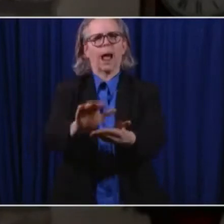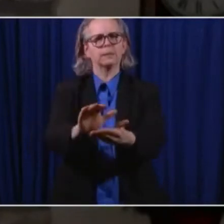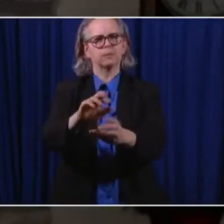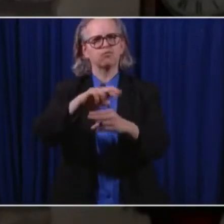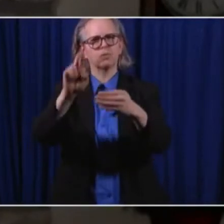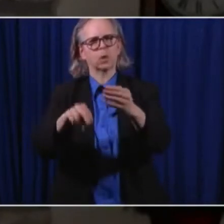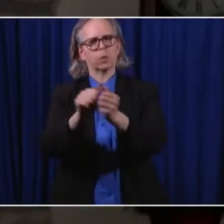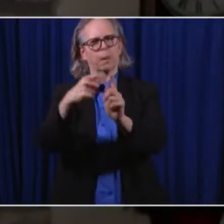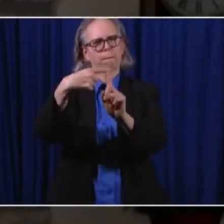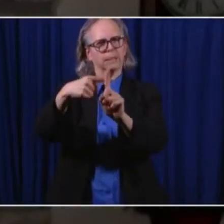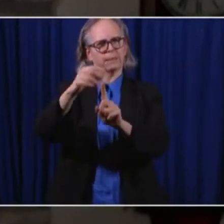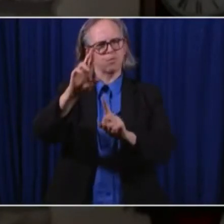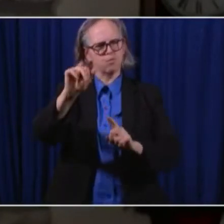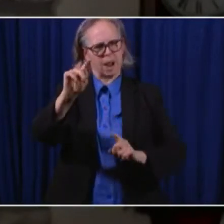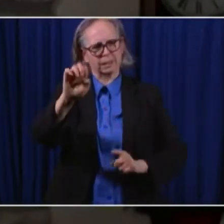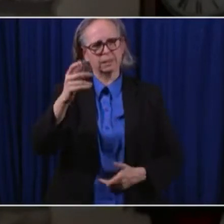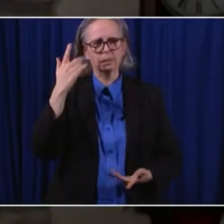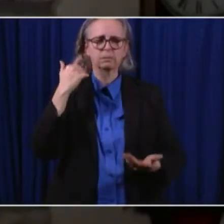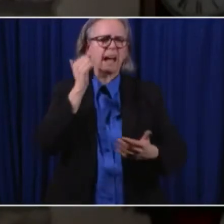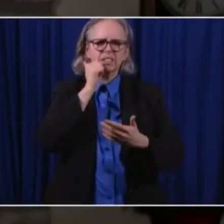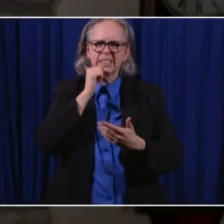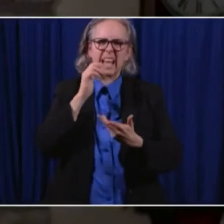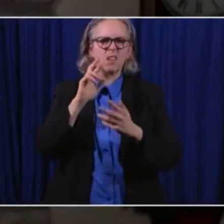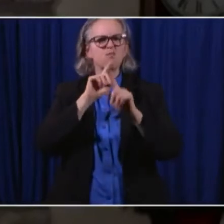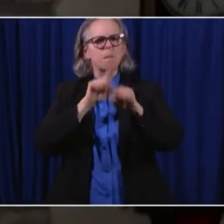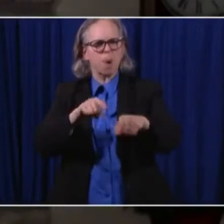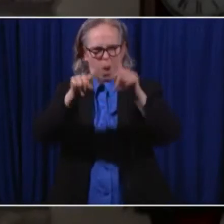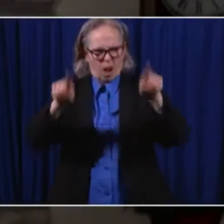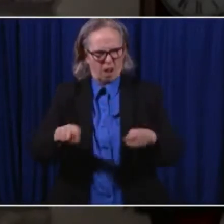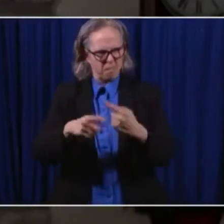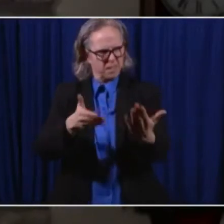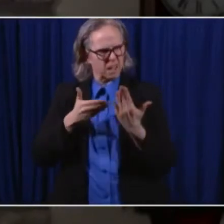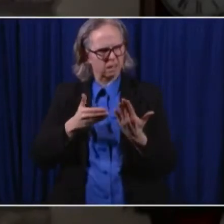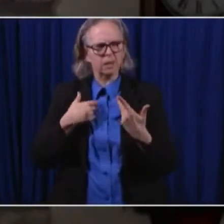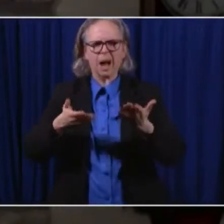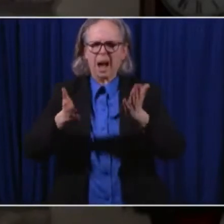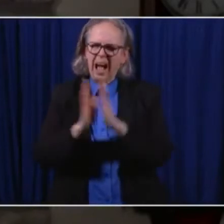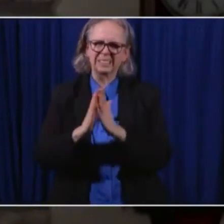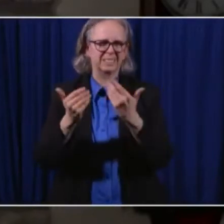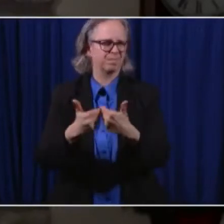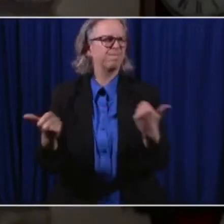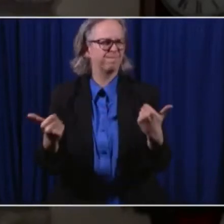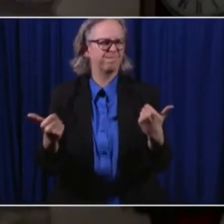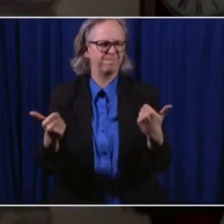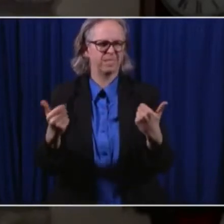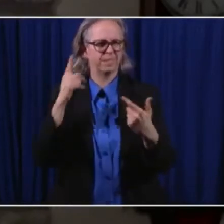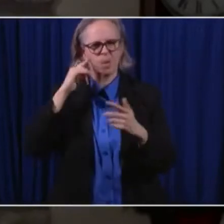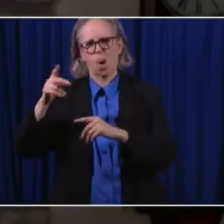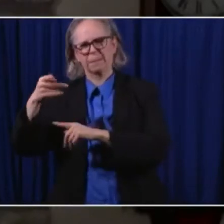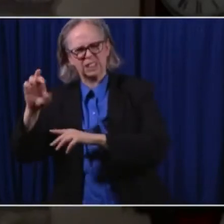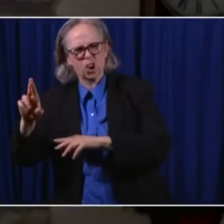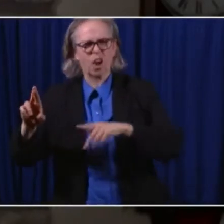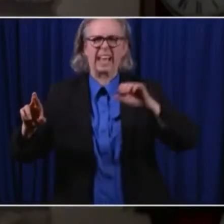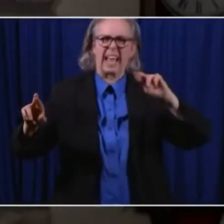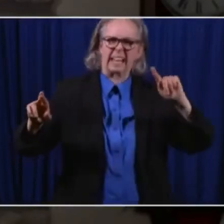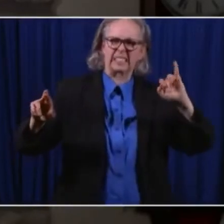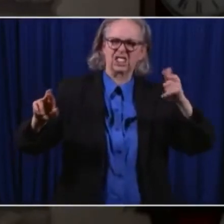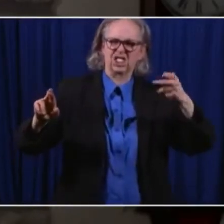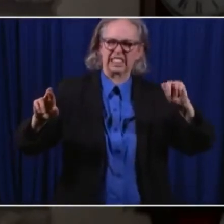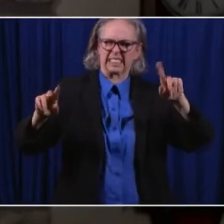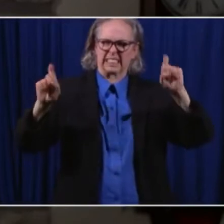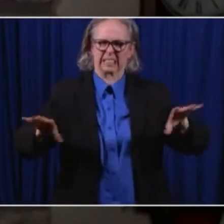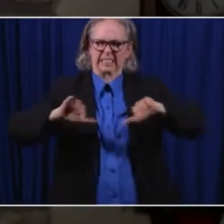day, I have that they are broken out. So they're broken out antigen tests, they're broken out PCR tests, and the